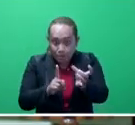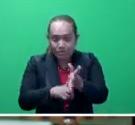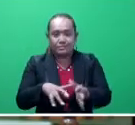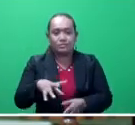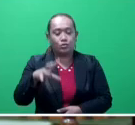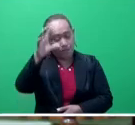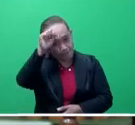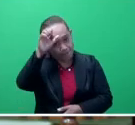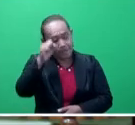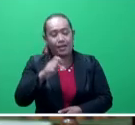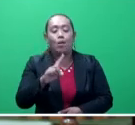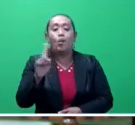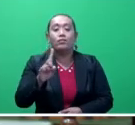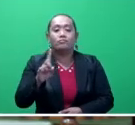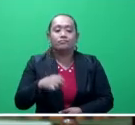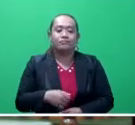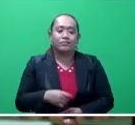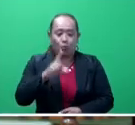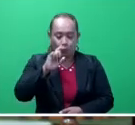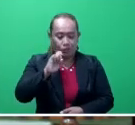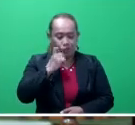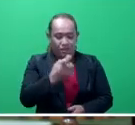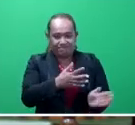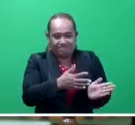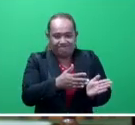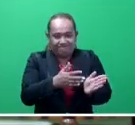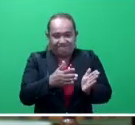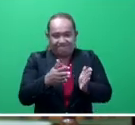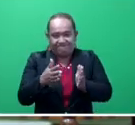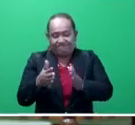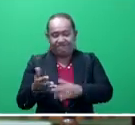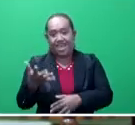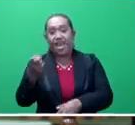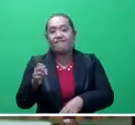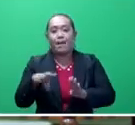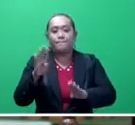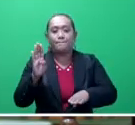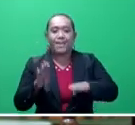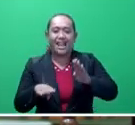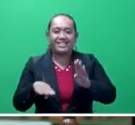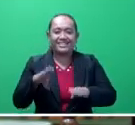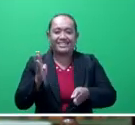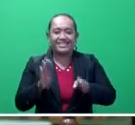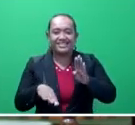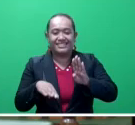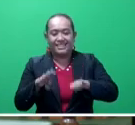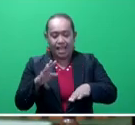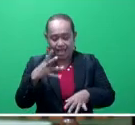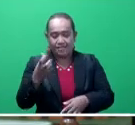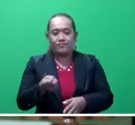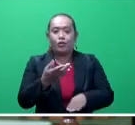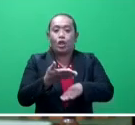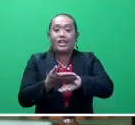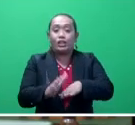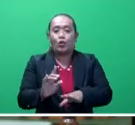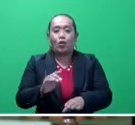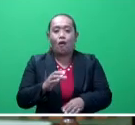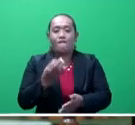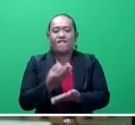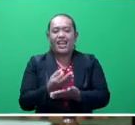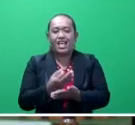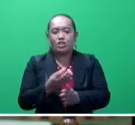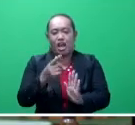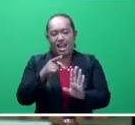carry over around $150 million in cash balances to the new financial year. This provides an